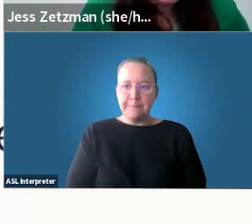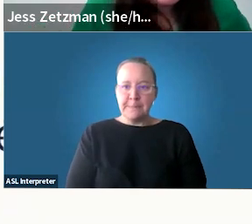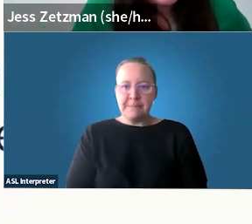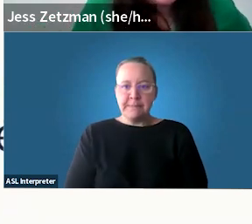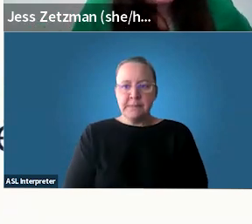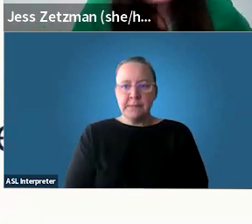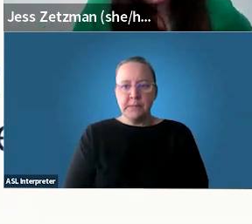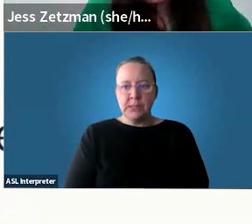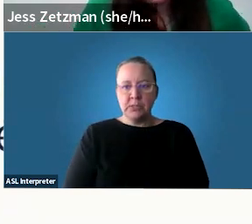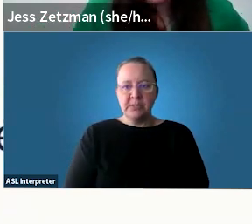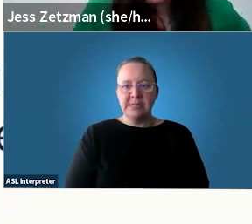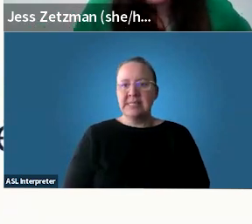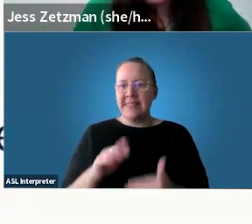on the next slide.